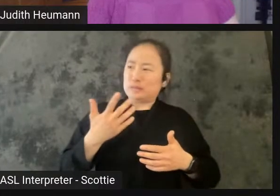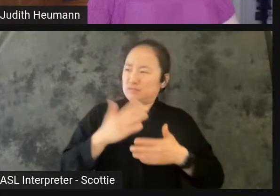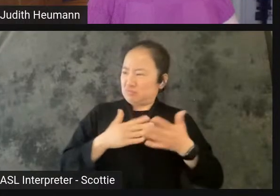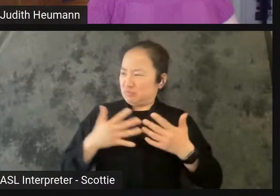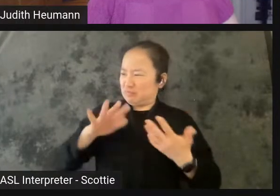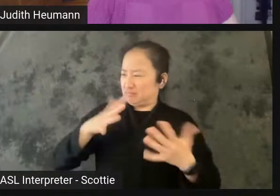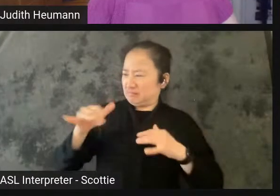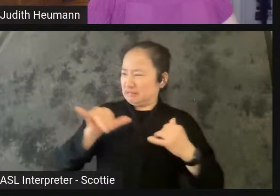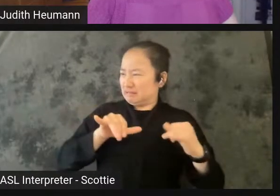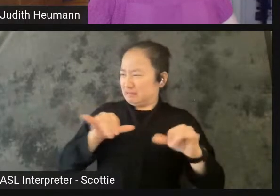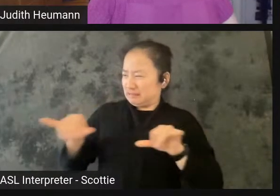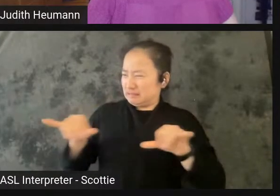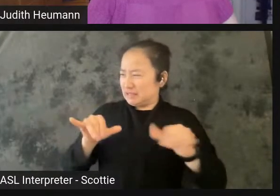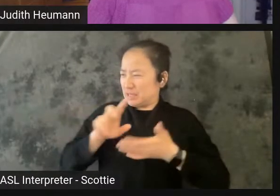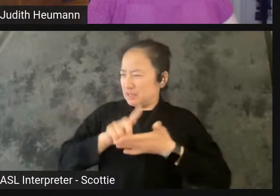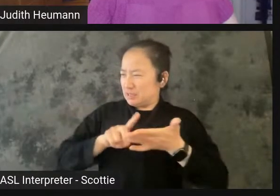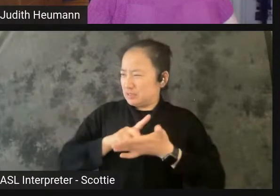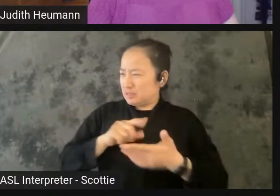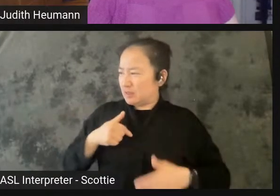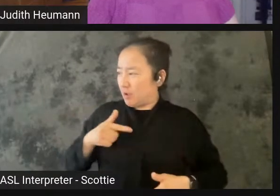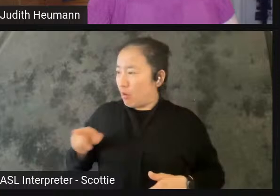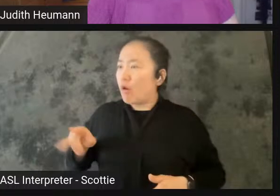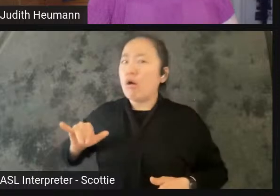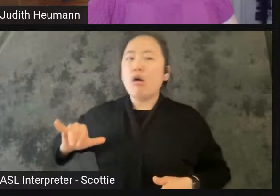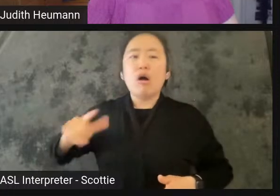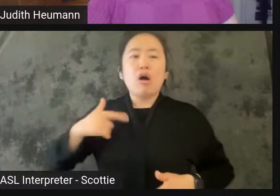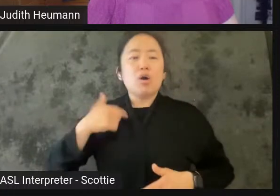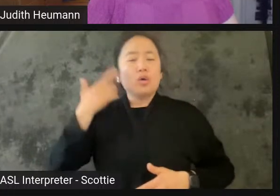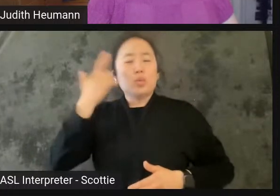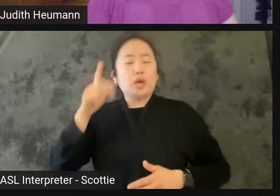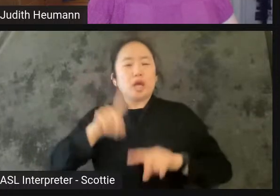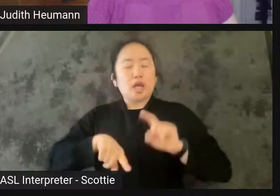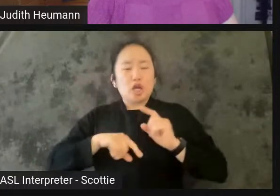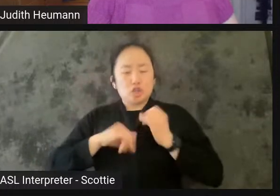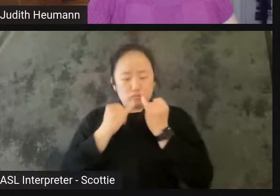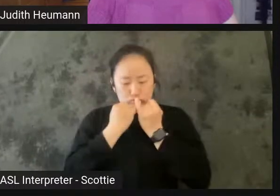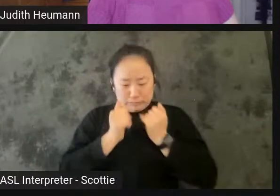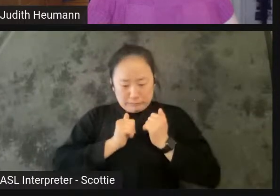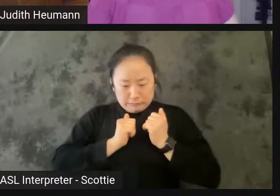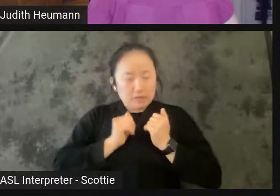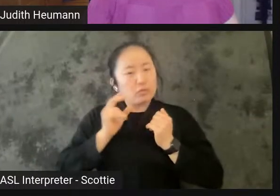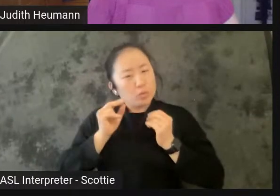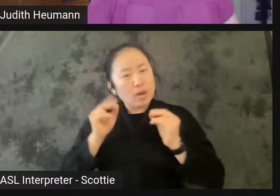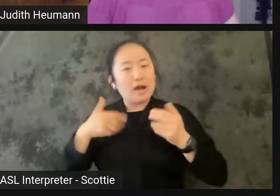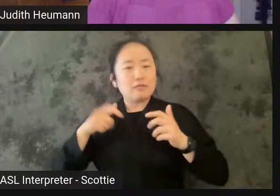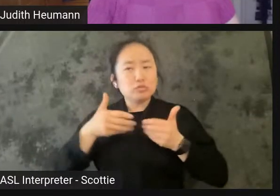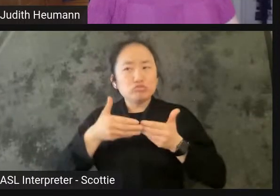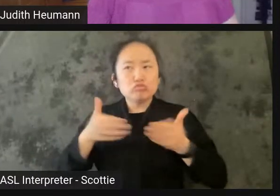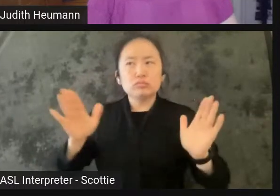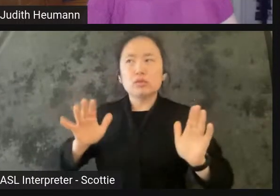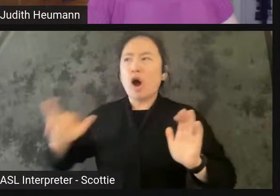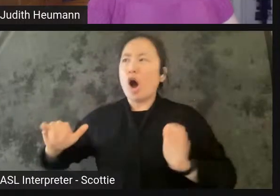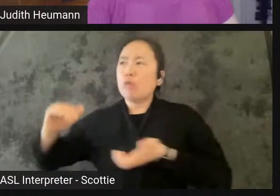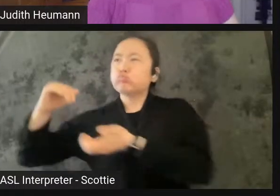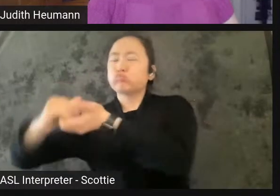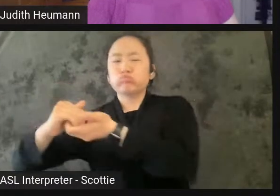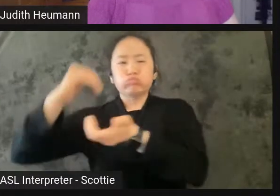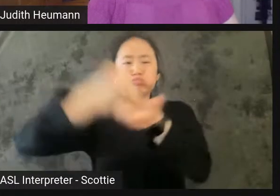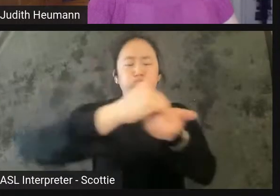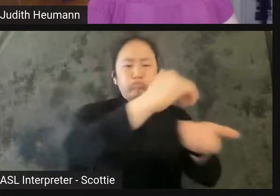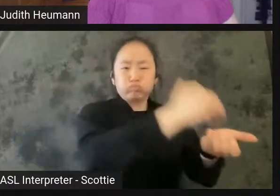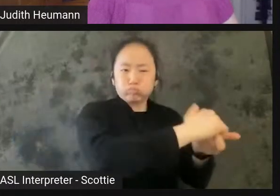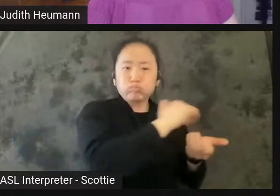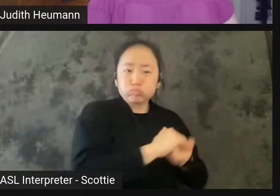discrimination. And I think you see this really clearly in our books and in the film in many other ways,